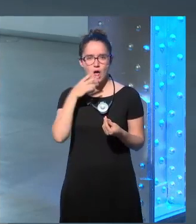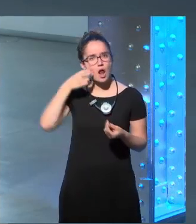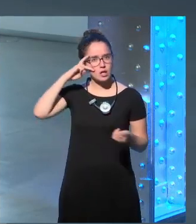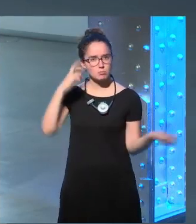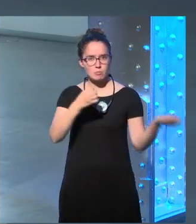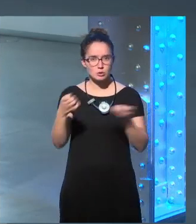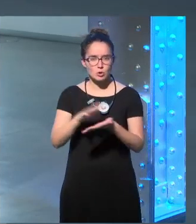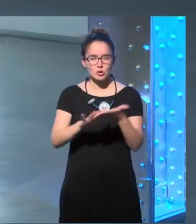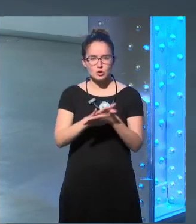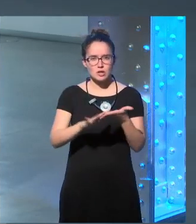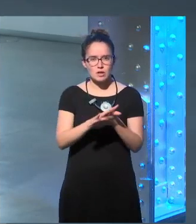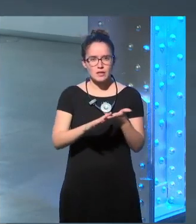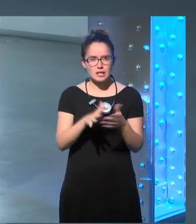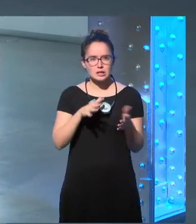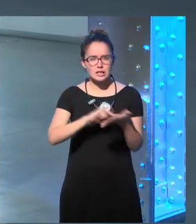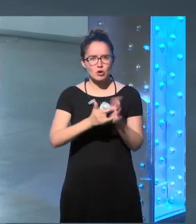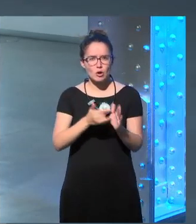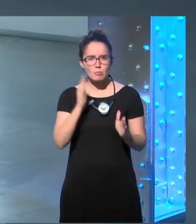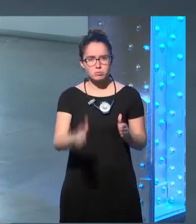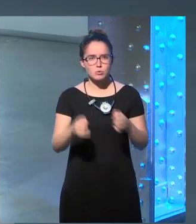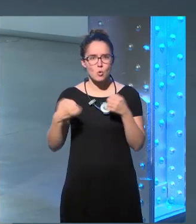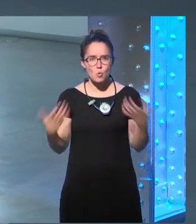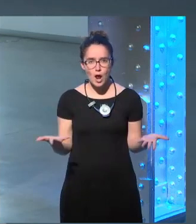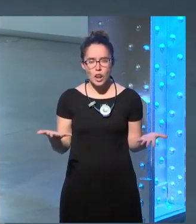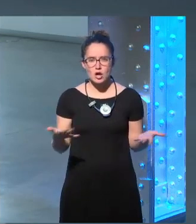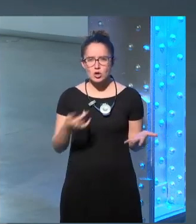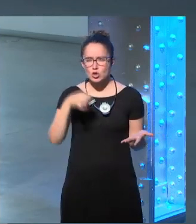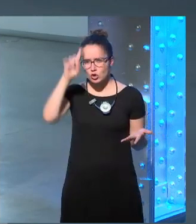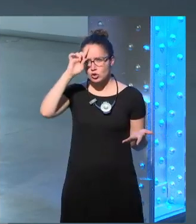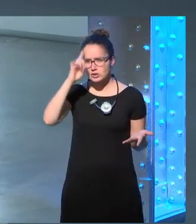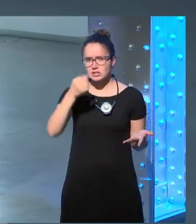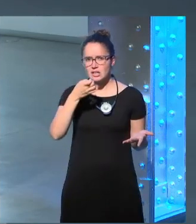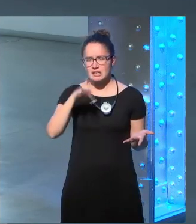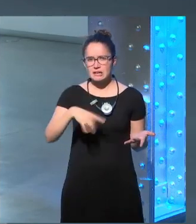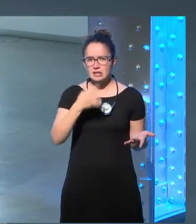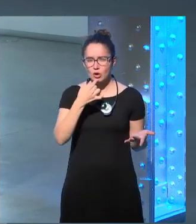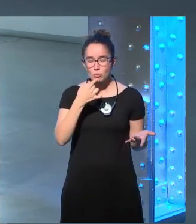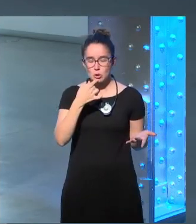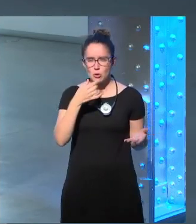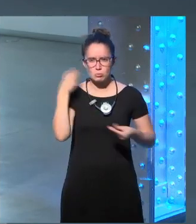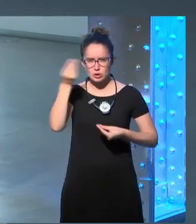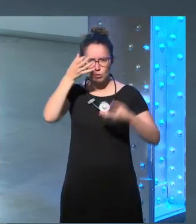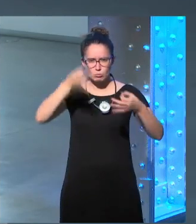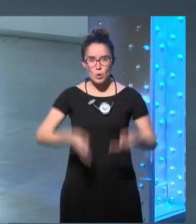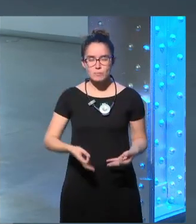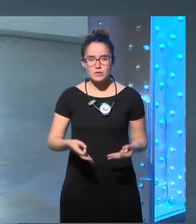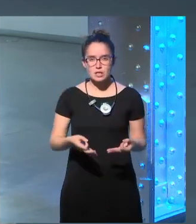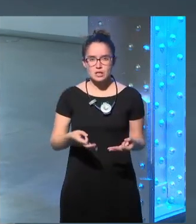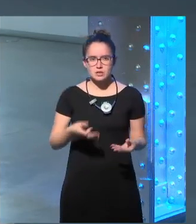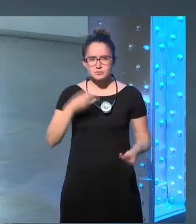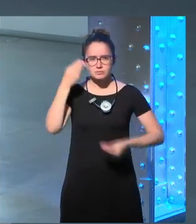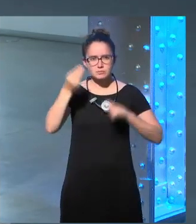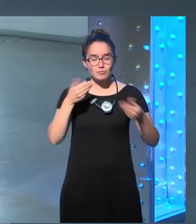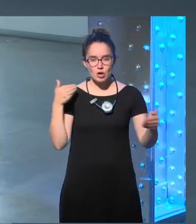vision that Carl brought about today, because when we talk about the technology impact, and I think this